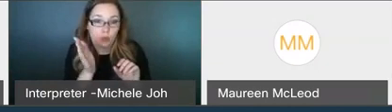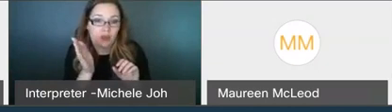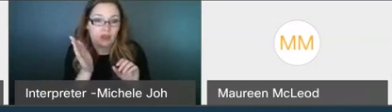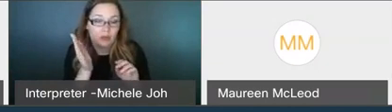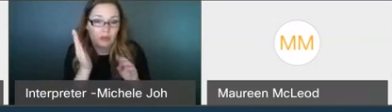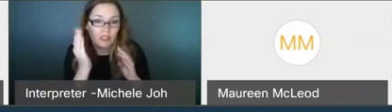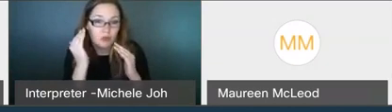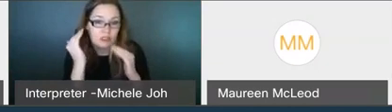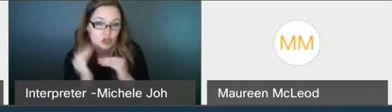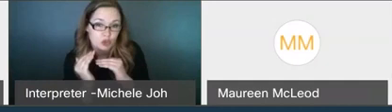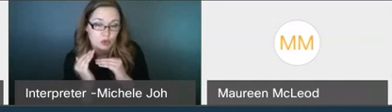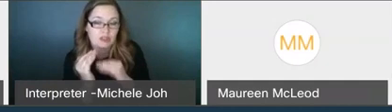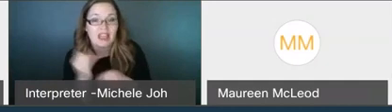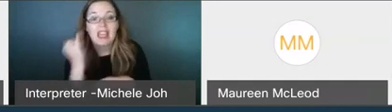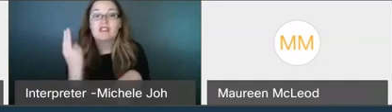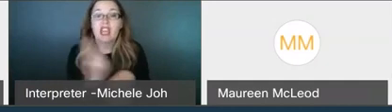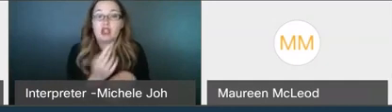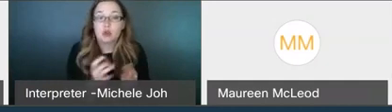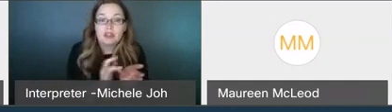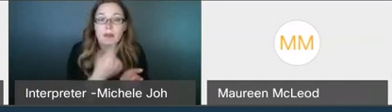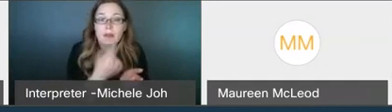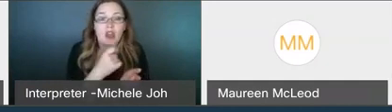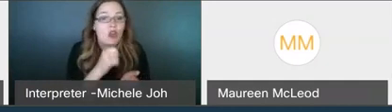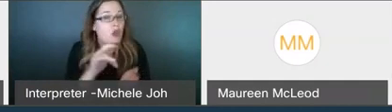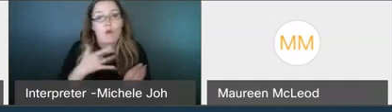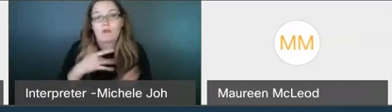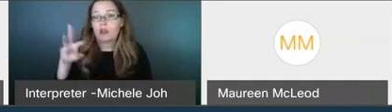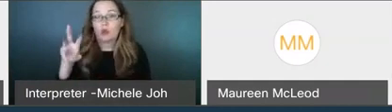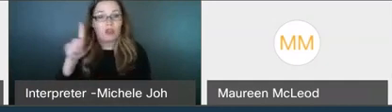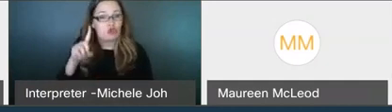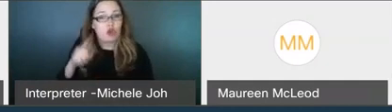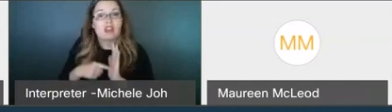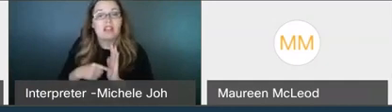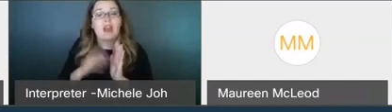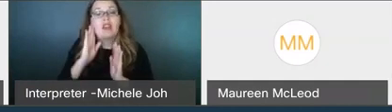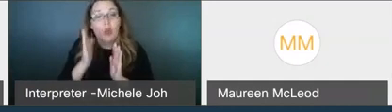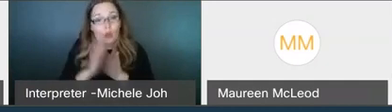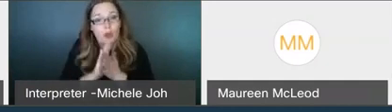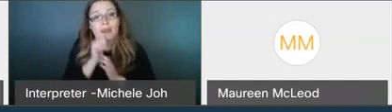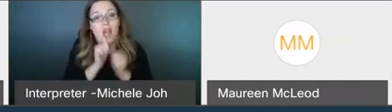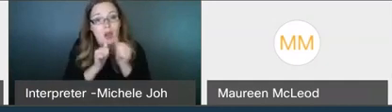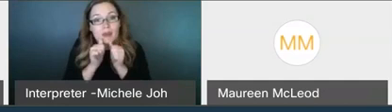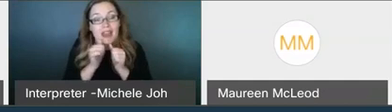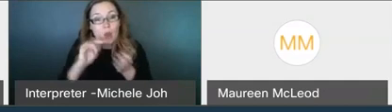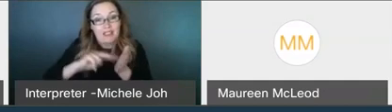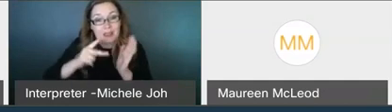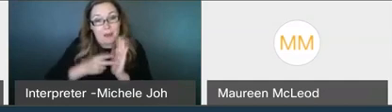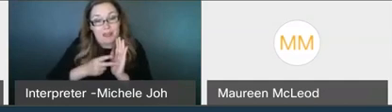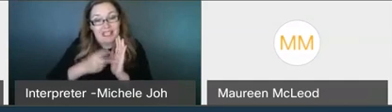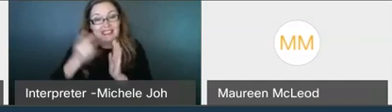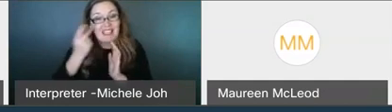they shouldn't feel any withdrawal from opioids. They will become tolerant, and so if they stop the medication, they'll